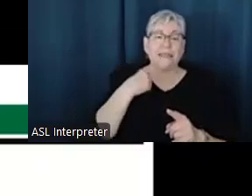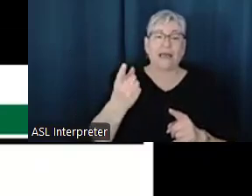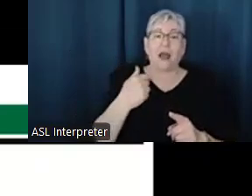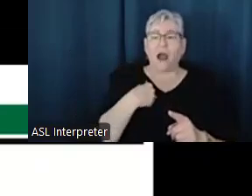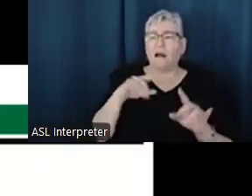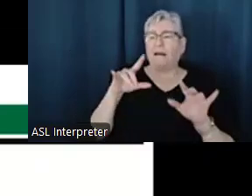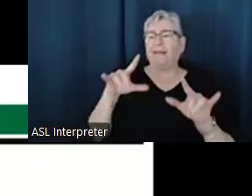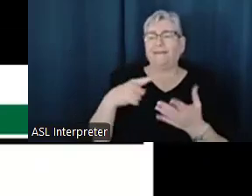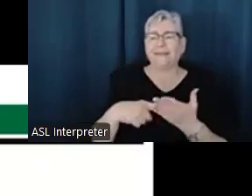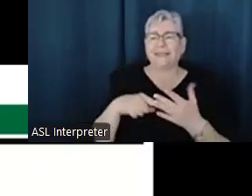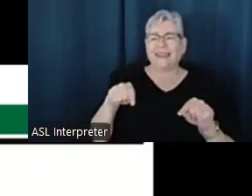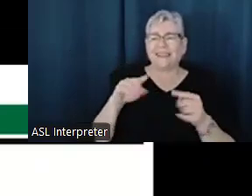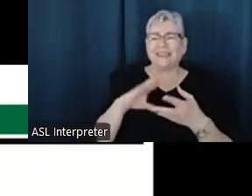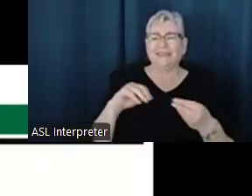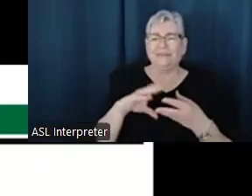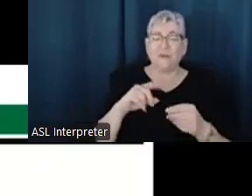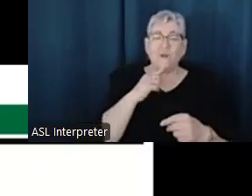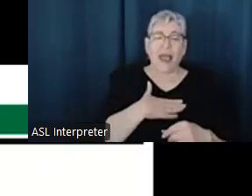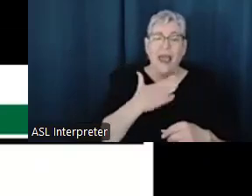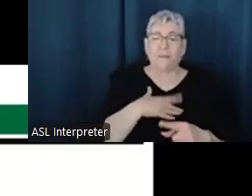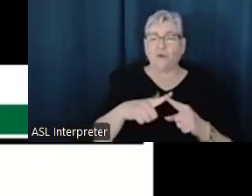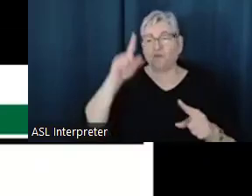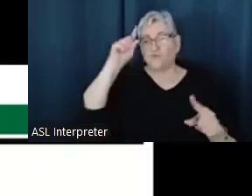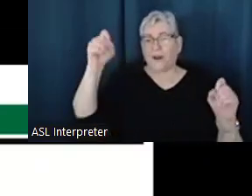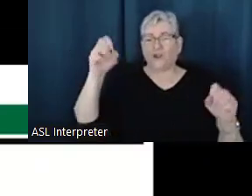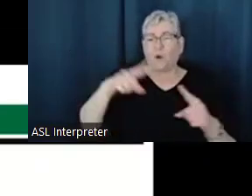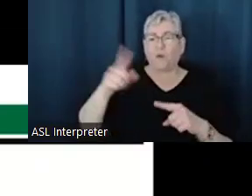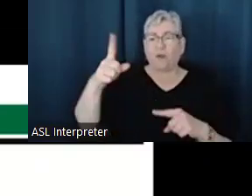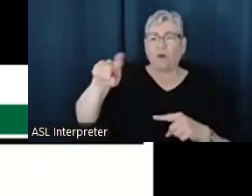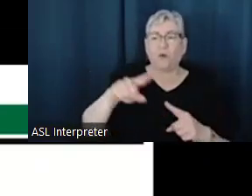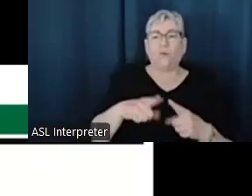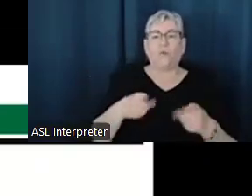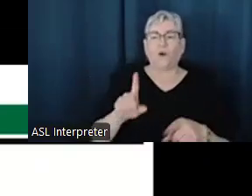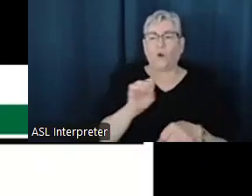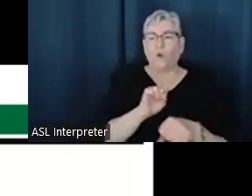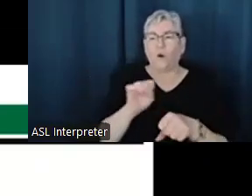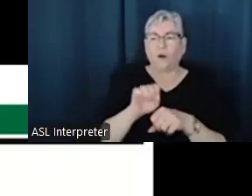to brainstorm with you guys as you're working through these at your own agency.